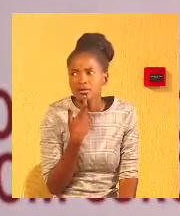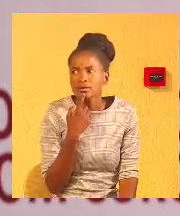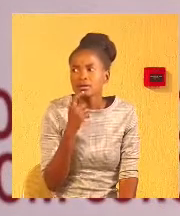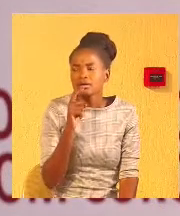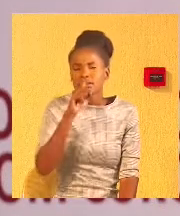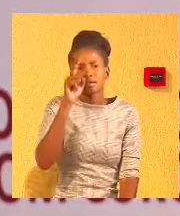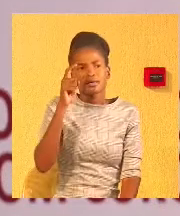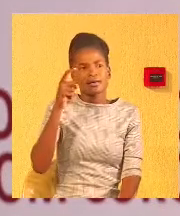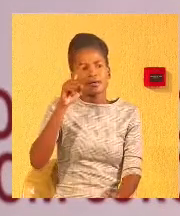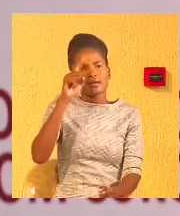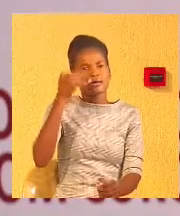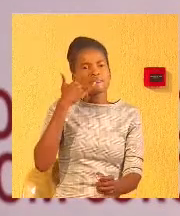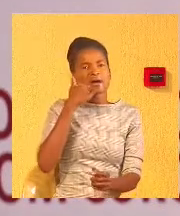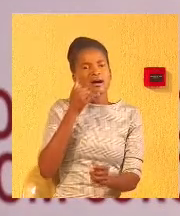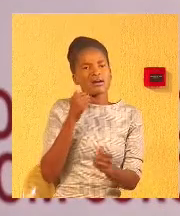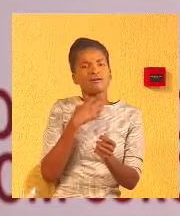Just repeat the question.